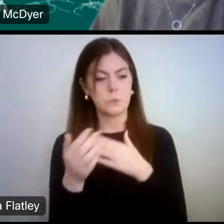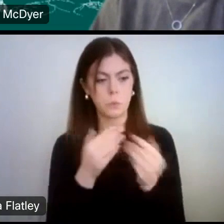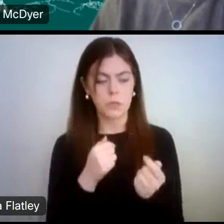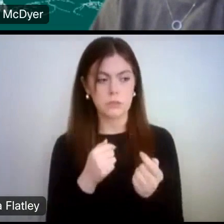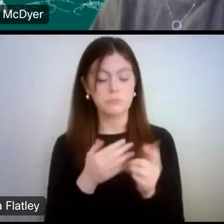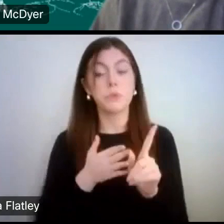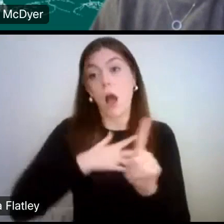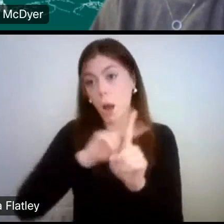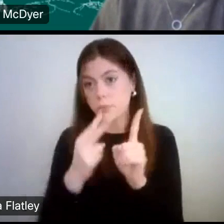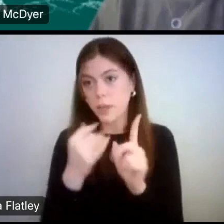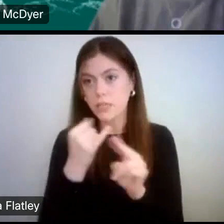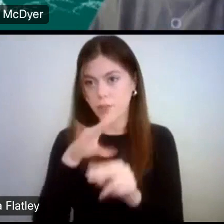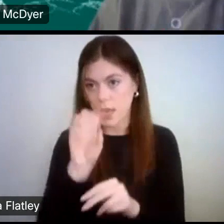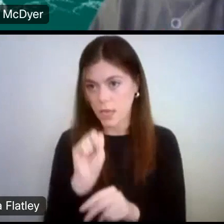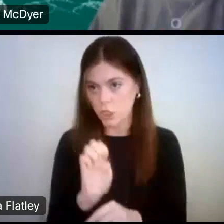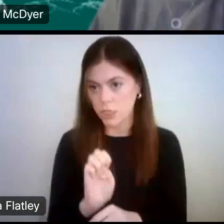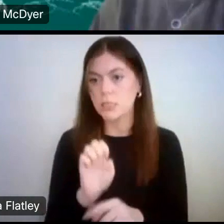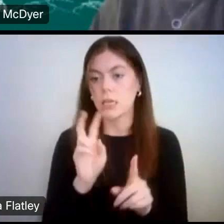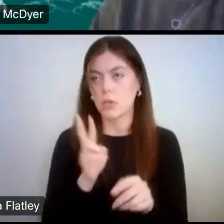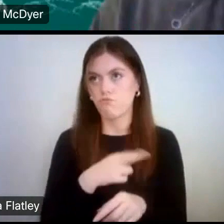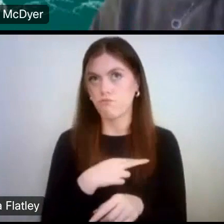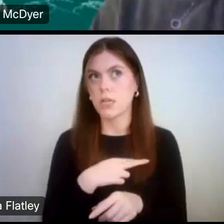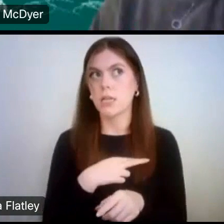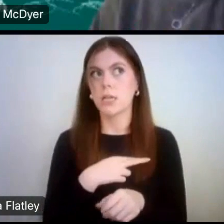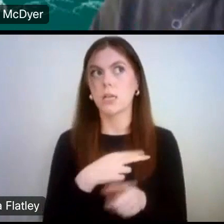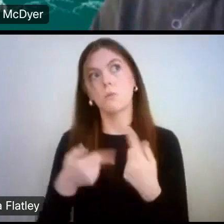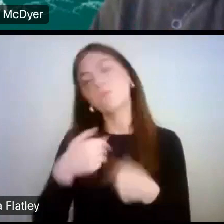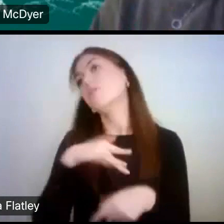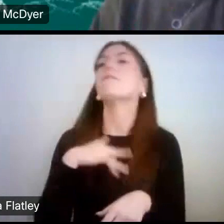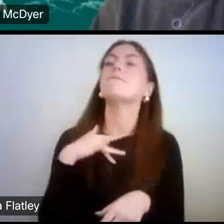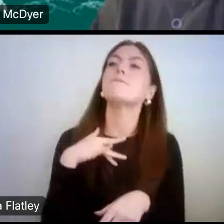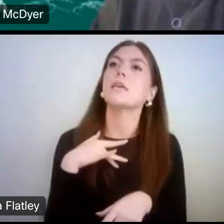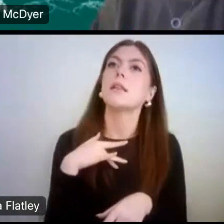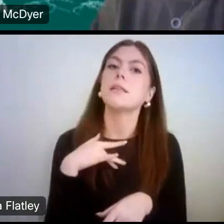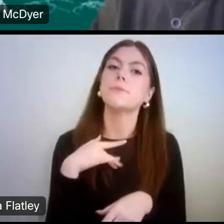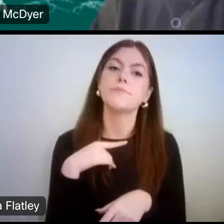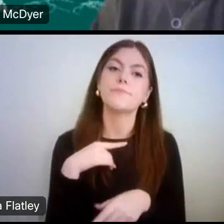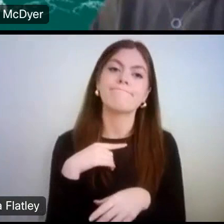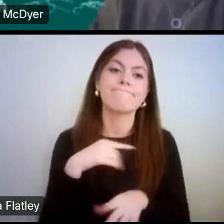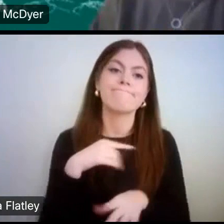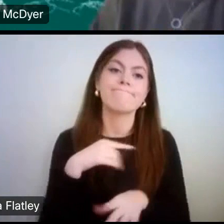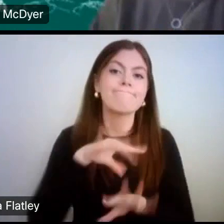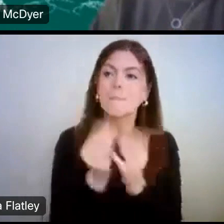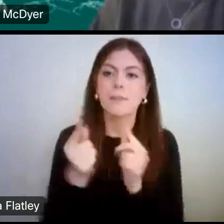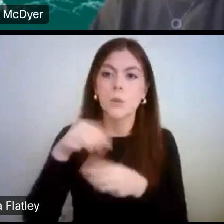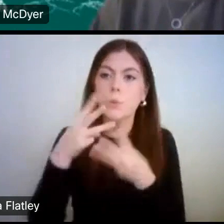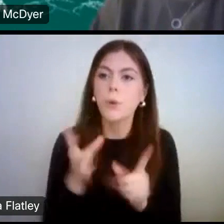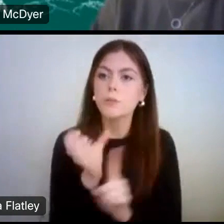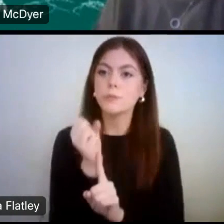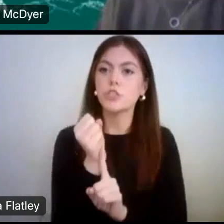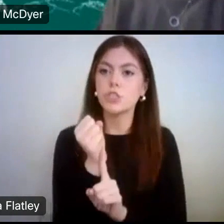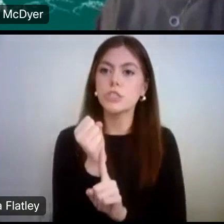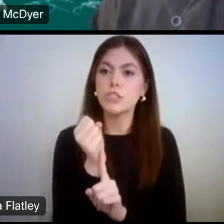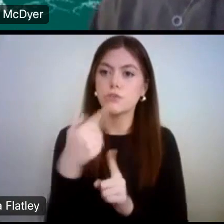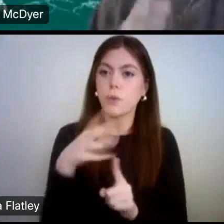within the HSE, we feel that it supports, I suppose, everything we've been trying to achieve. I think we have the advantage